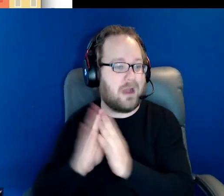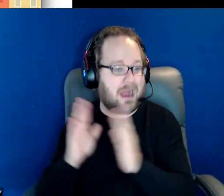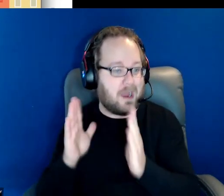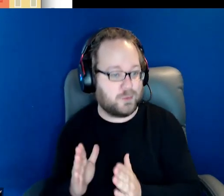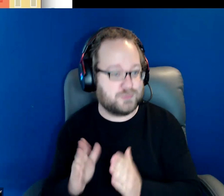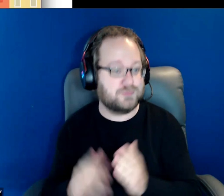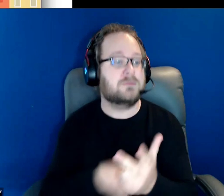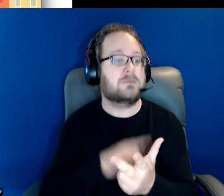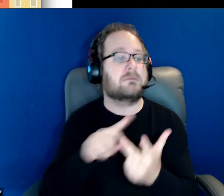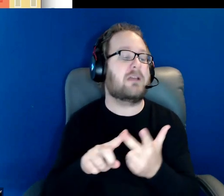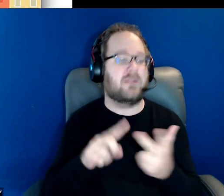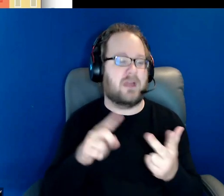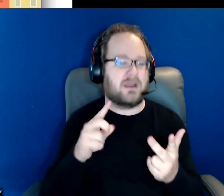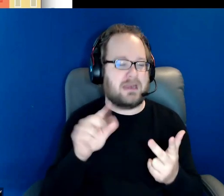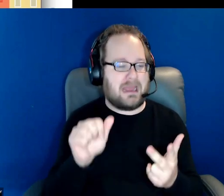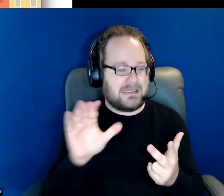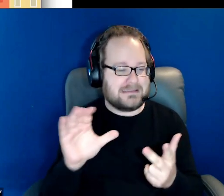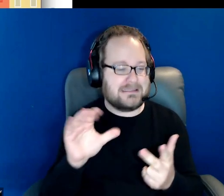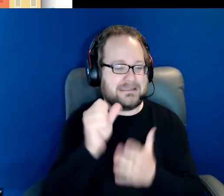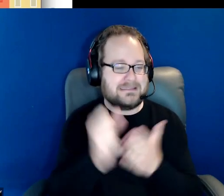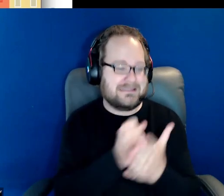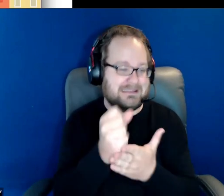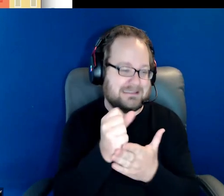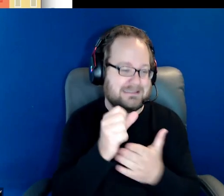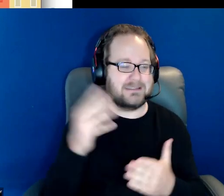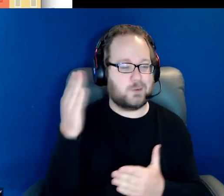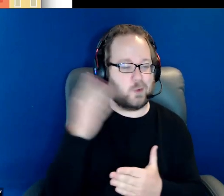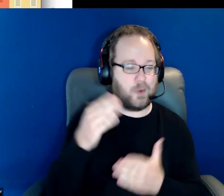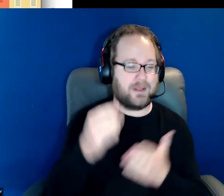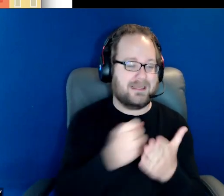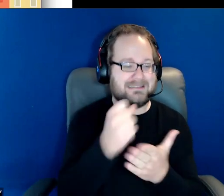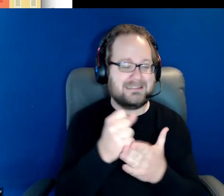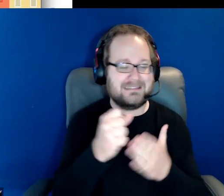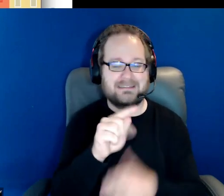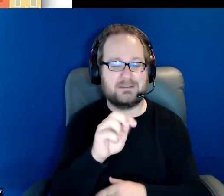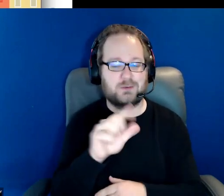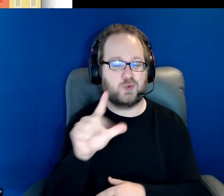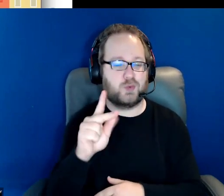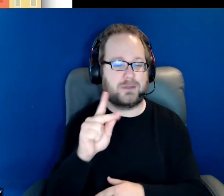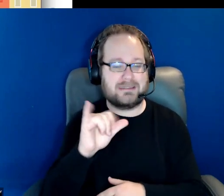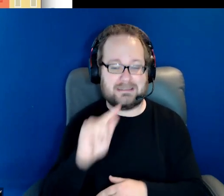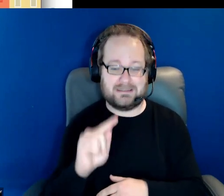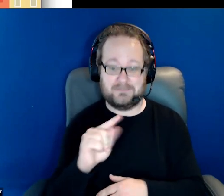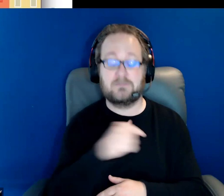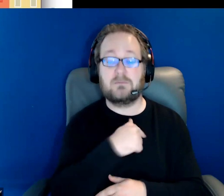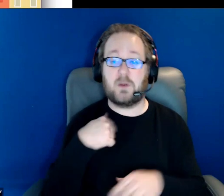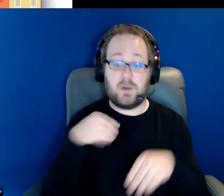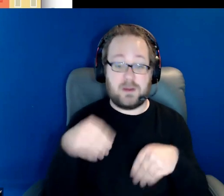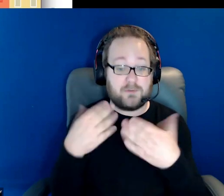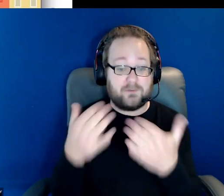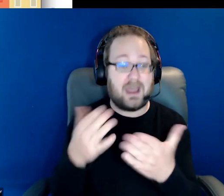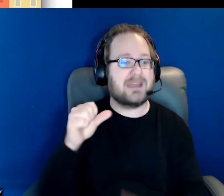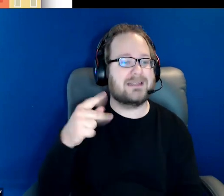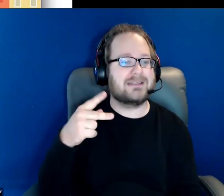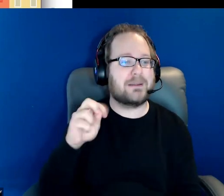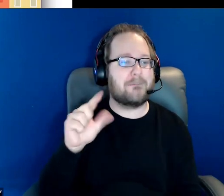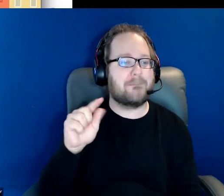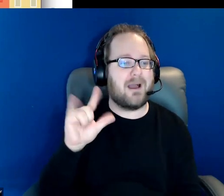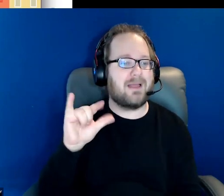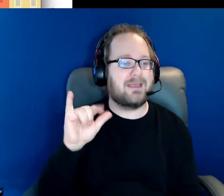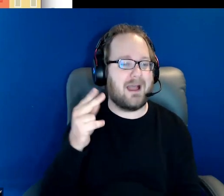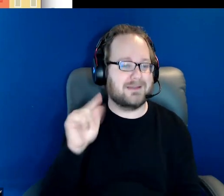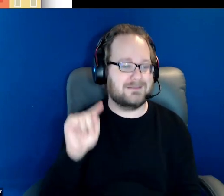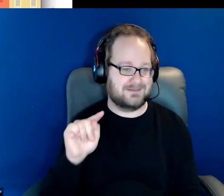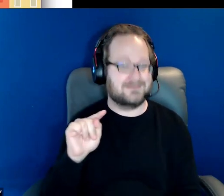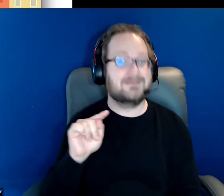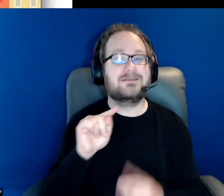pamphlets. OCS has also worked hard to lift up voices from the field by creating spotlight videos. On each of the pages I've discussed today, you can